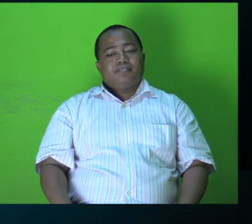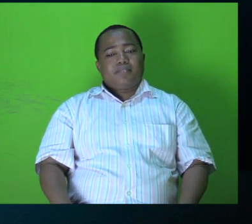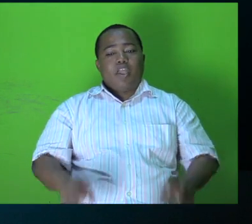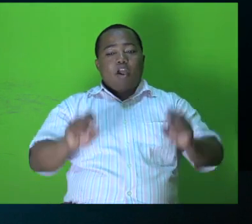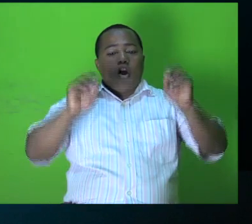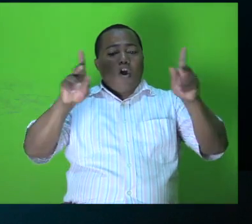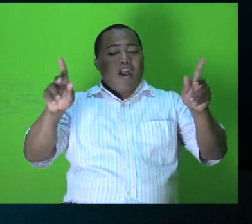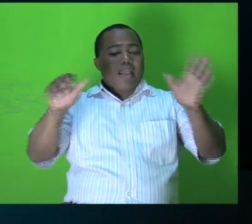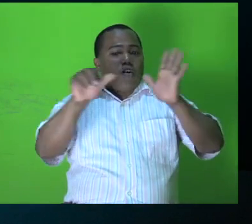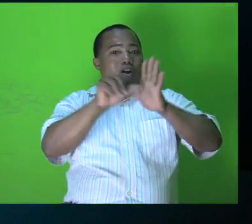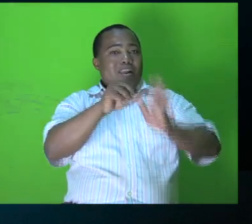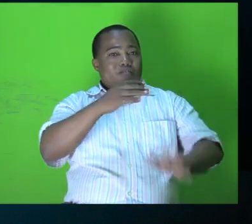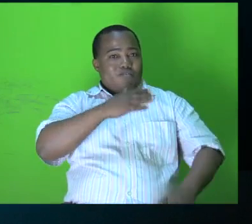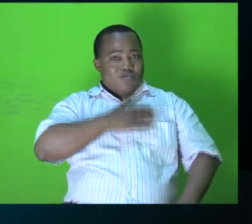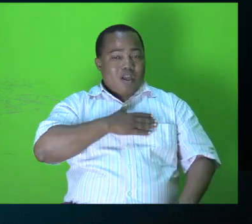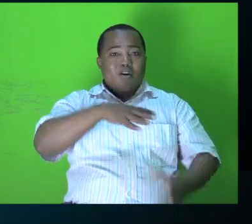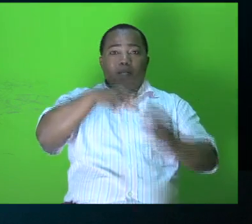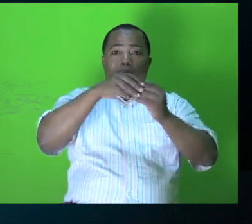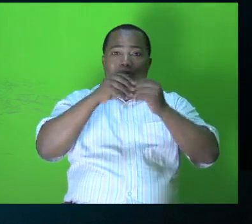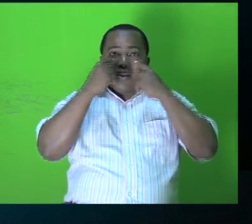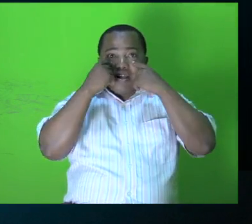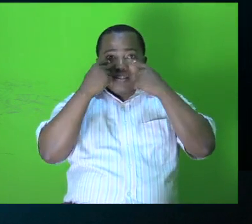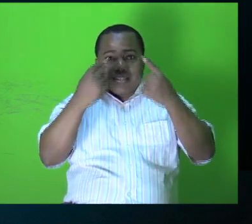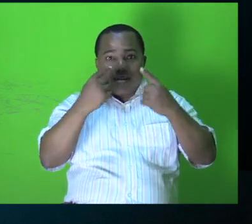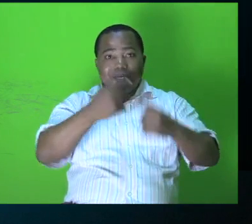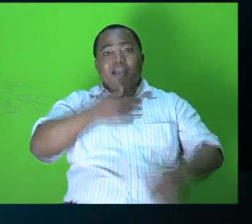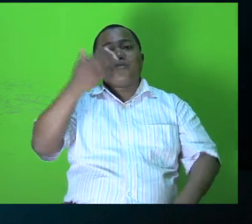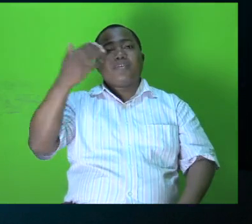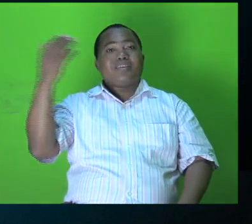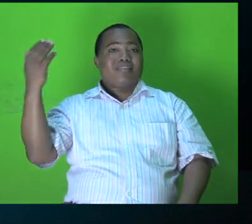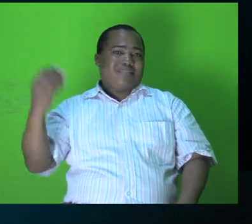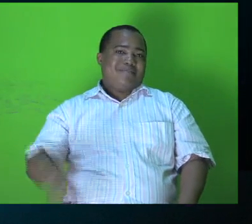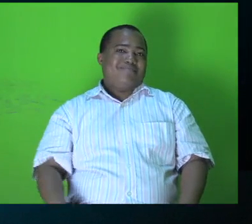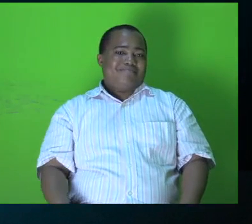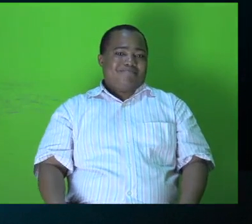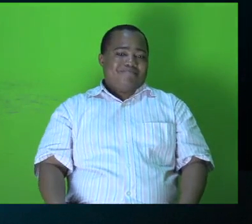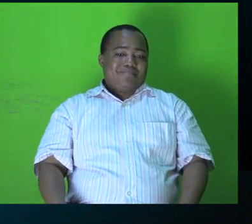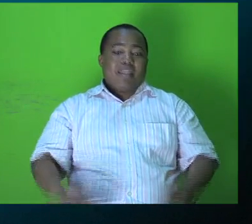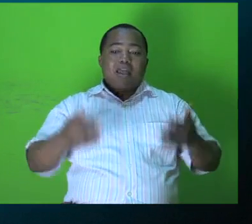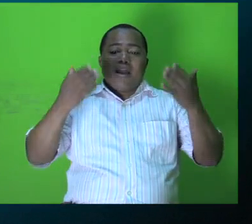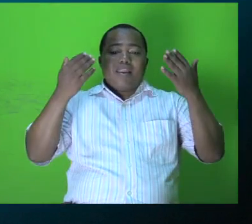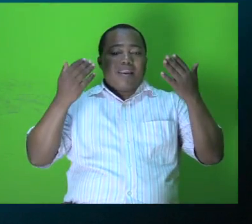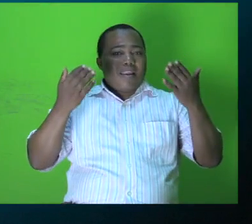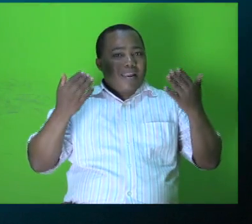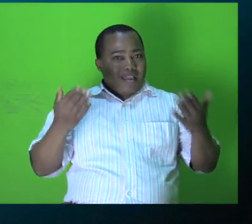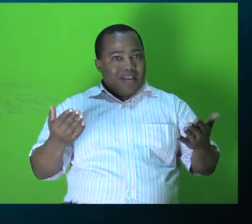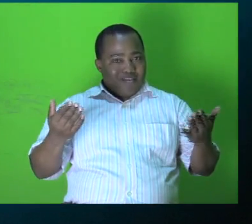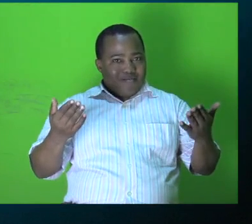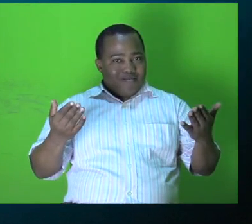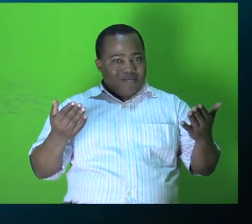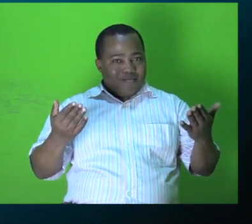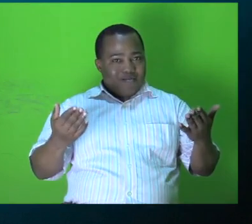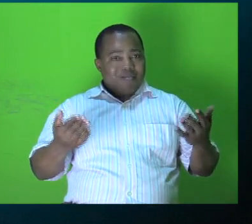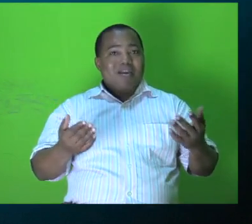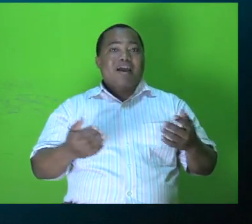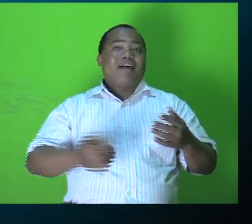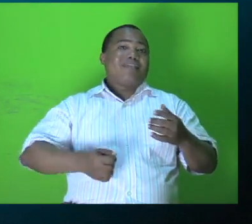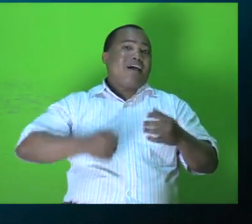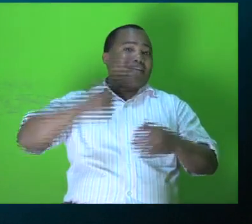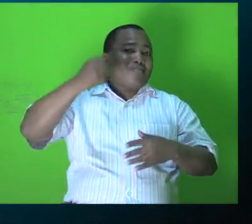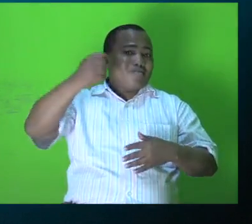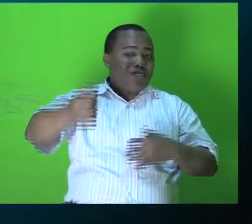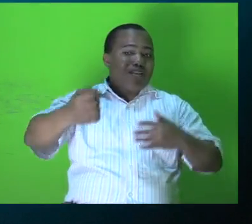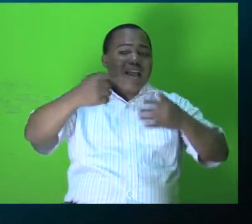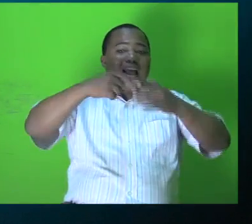my dear students and other viewers. So now, let us move in